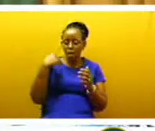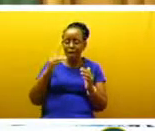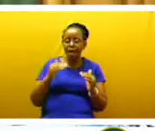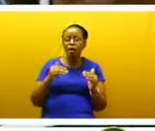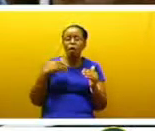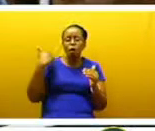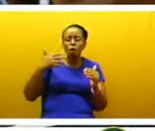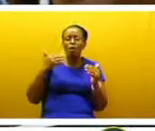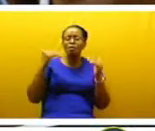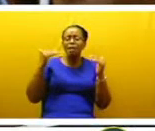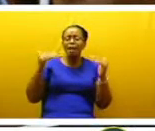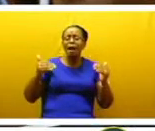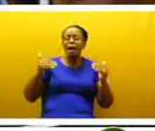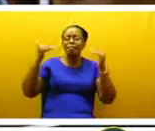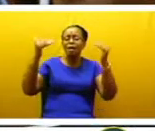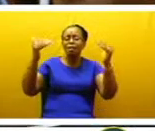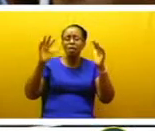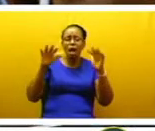postponing